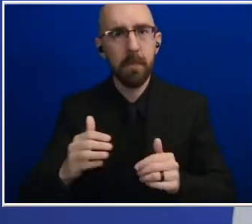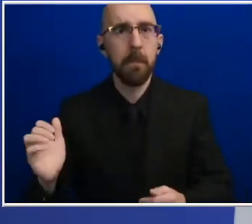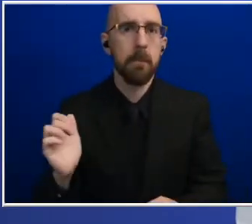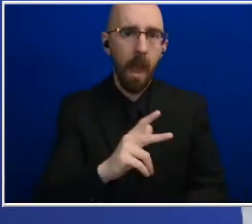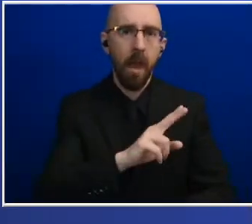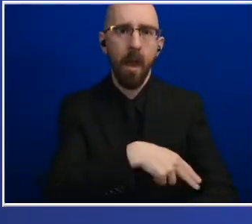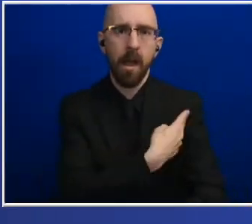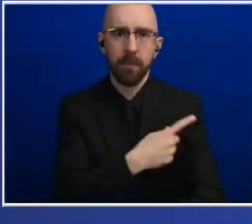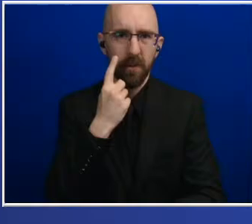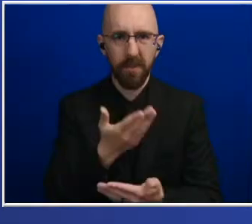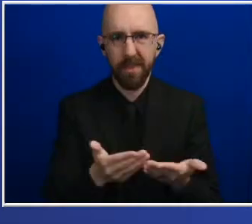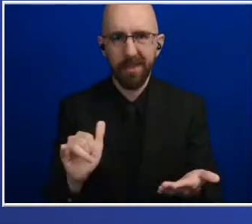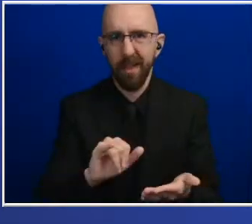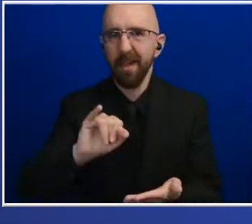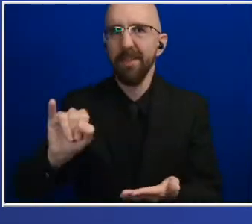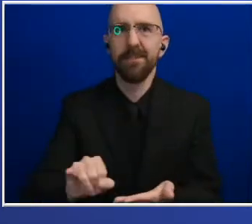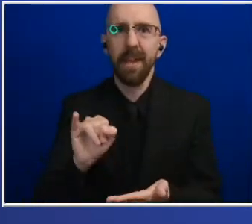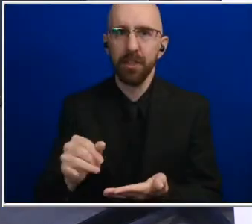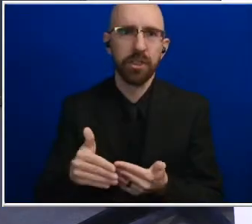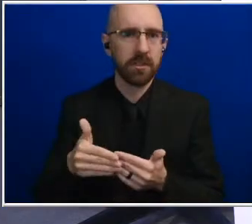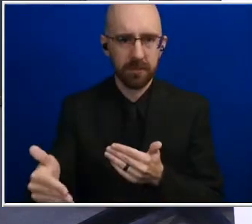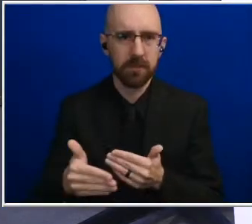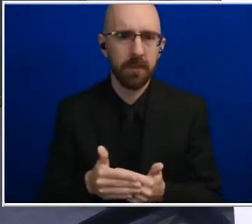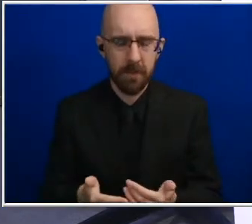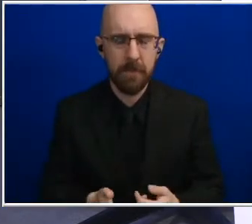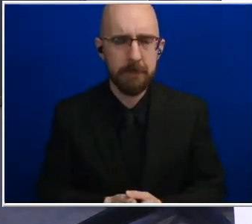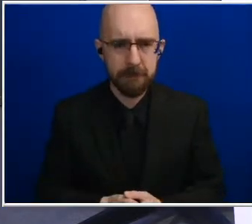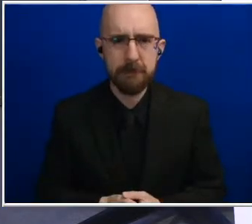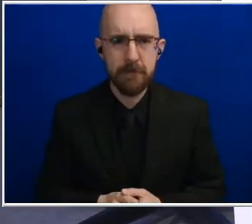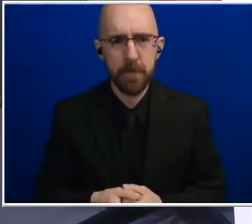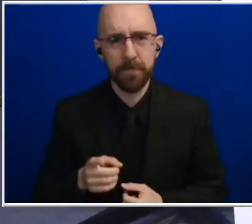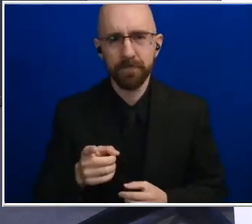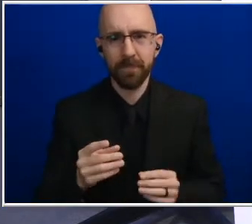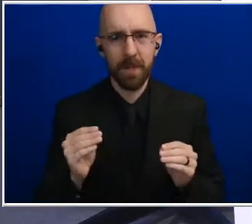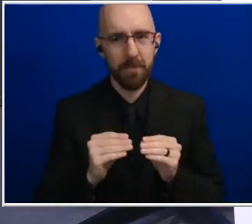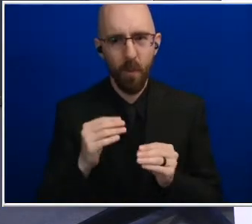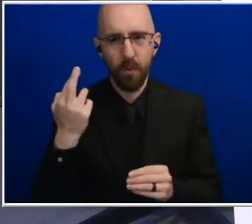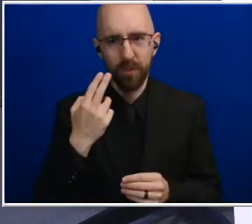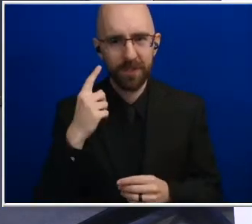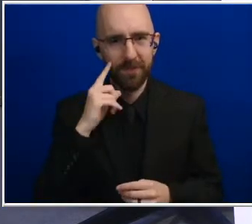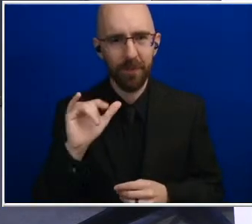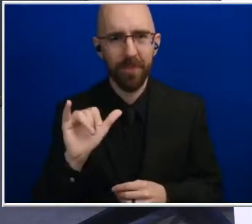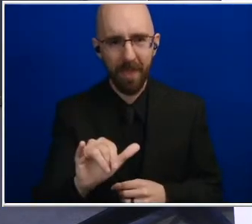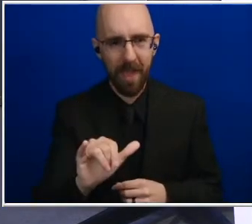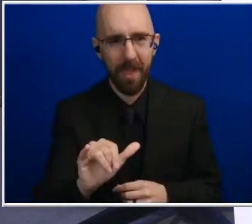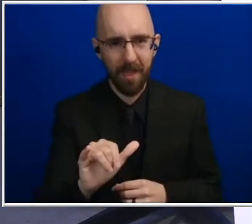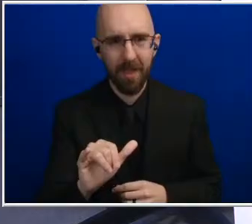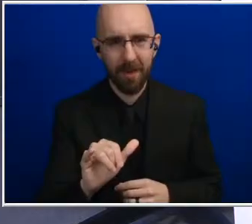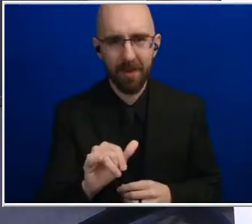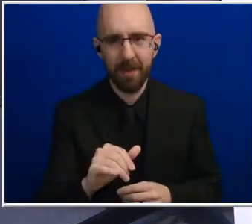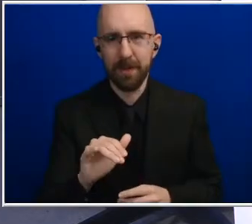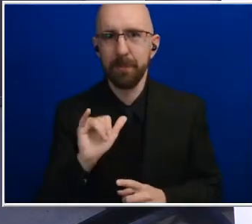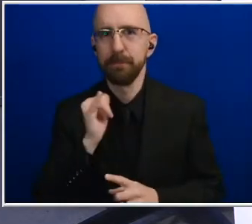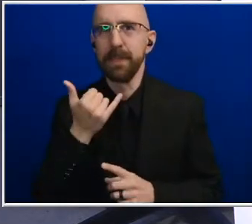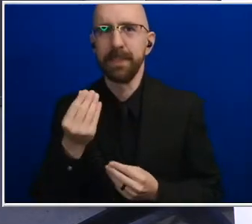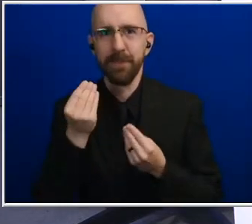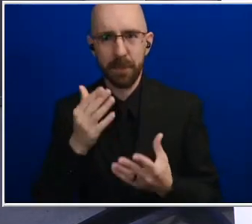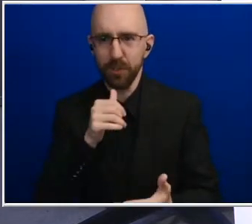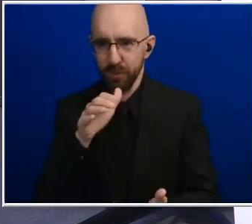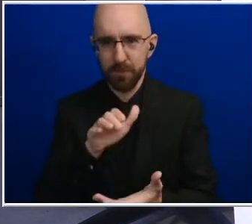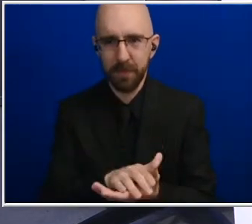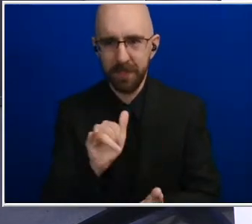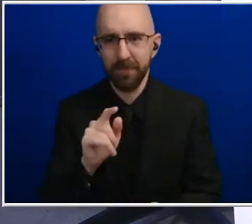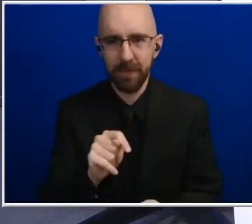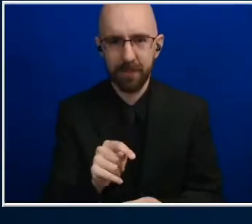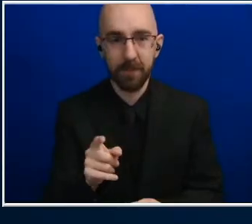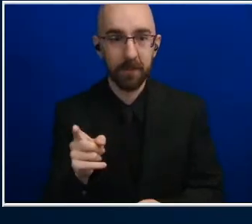infection as well. So there is good data one more reason support to not that. believe in the misinformation. So to